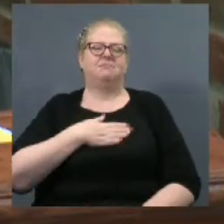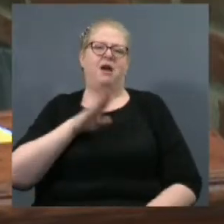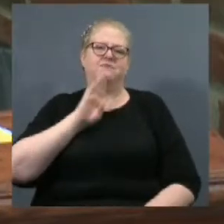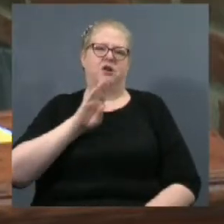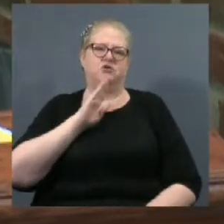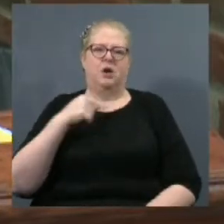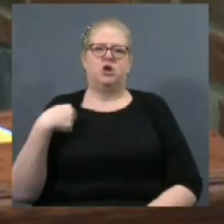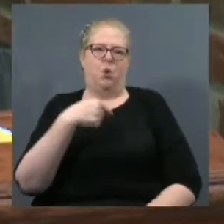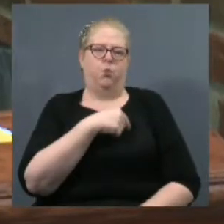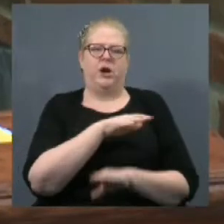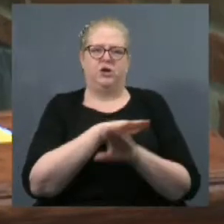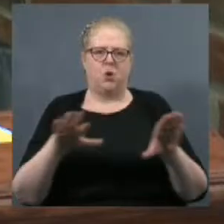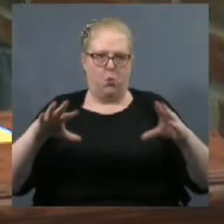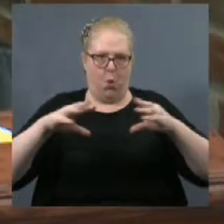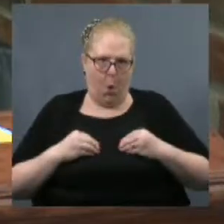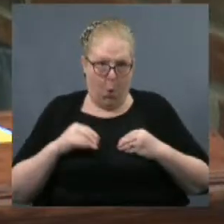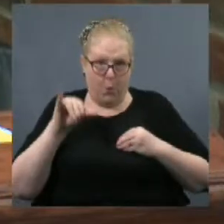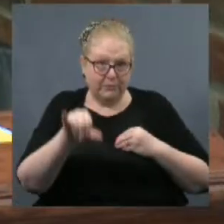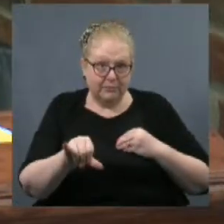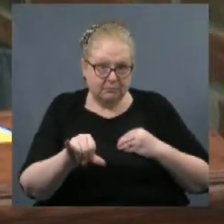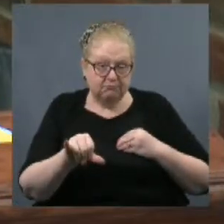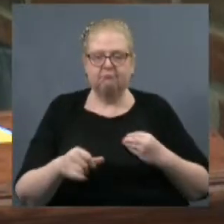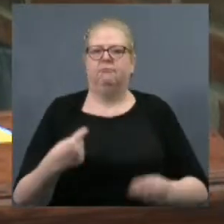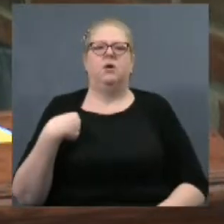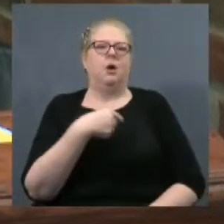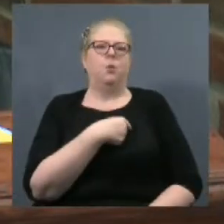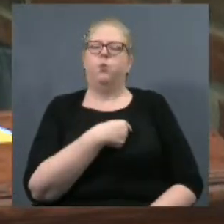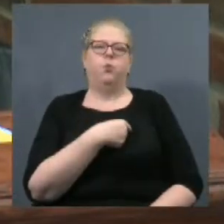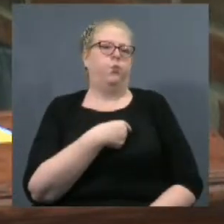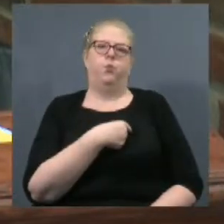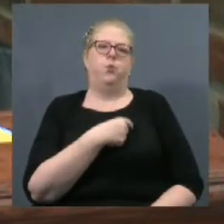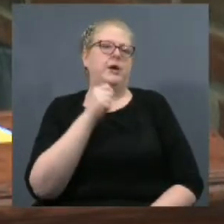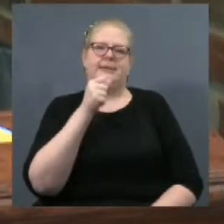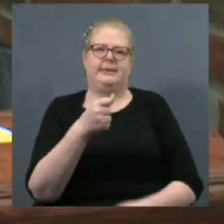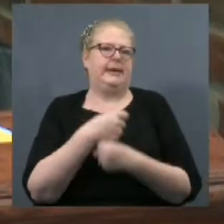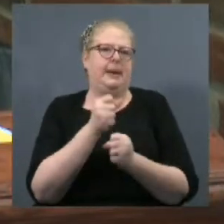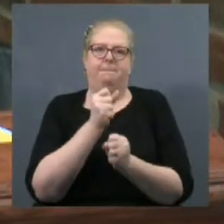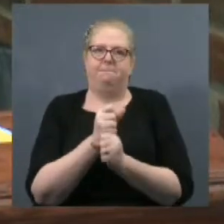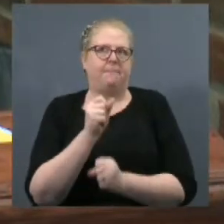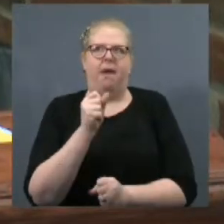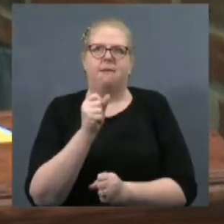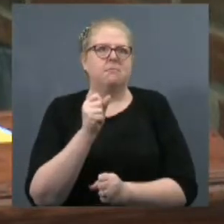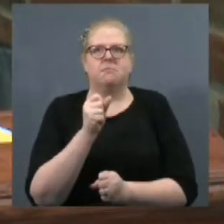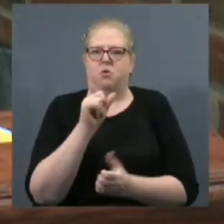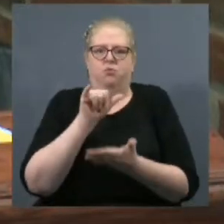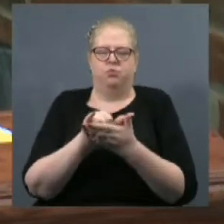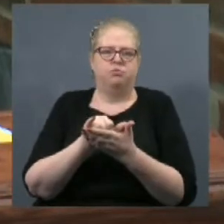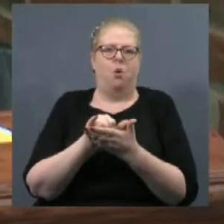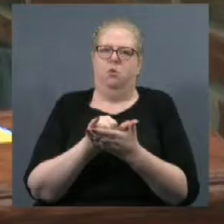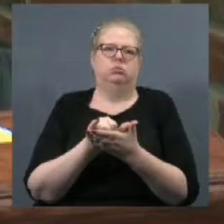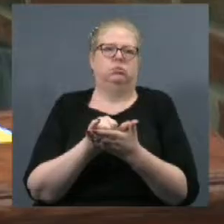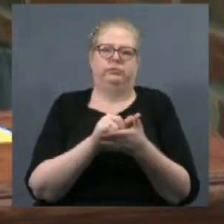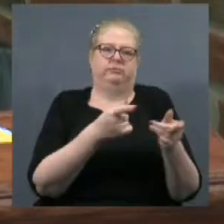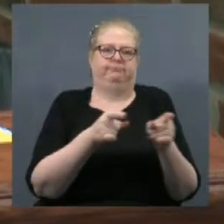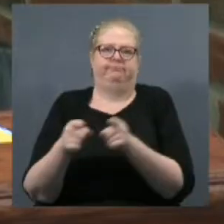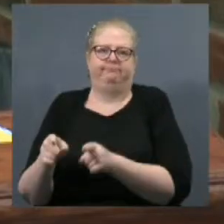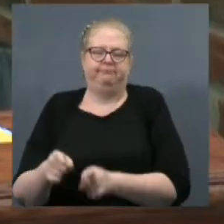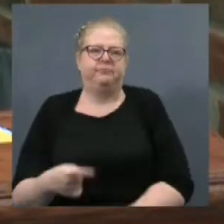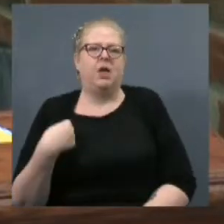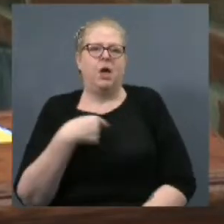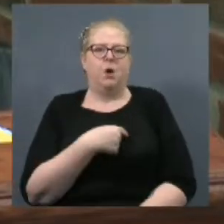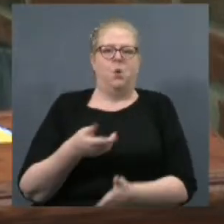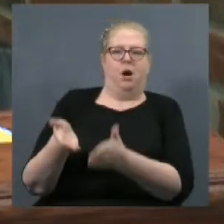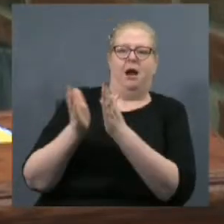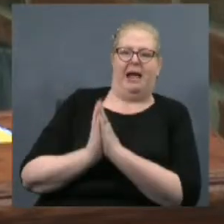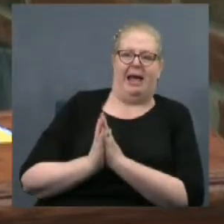We didn't make it up. We've been asked by the group that pays them money every year to do